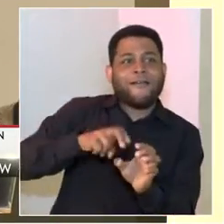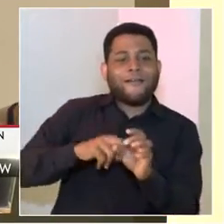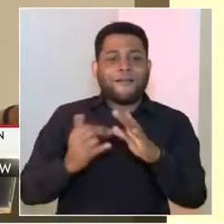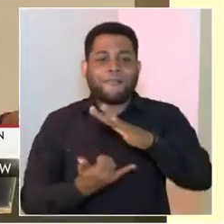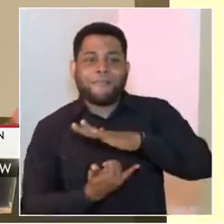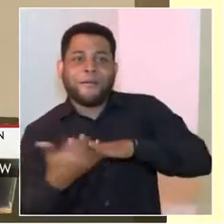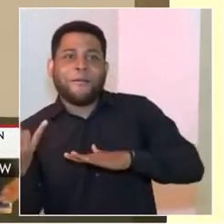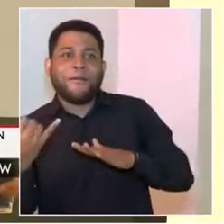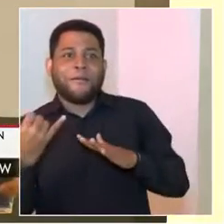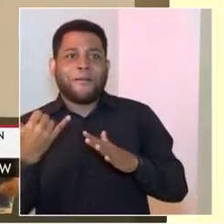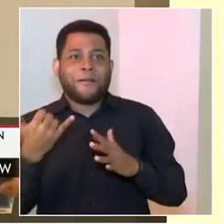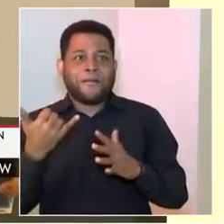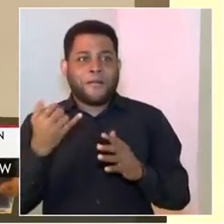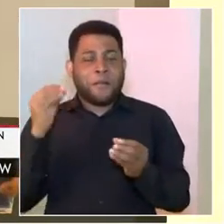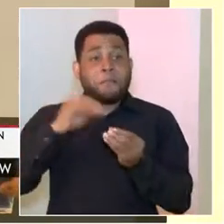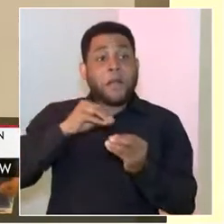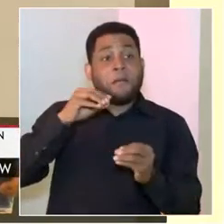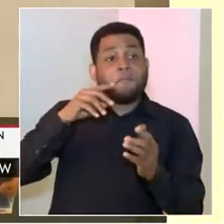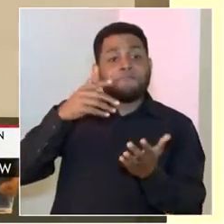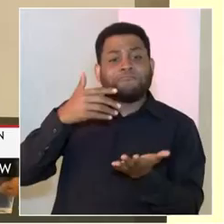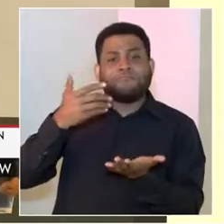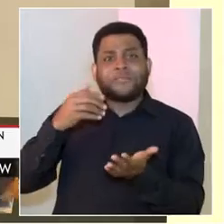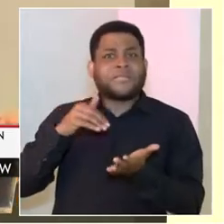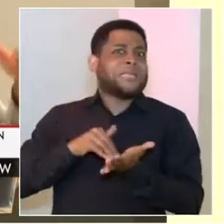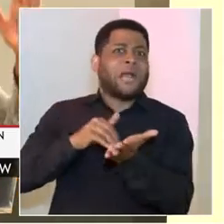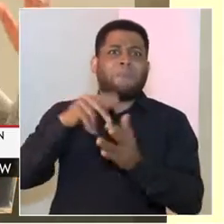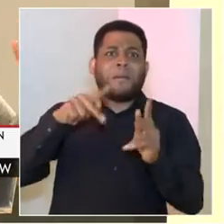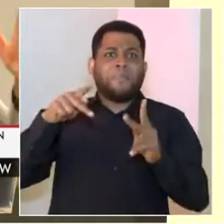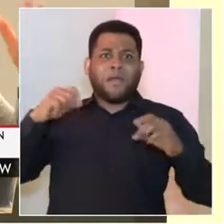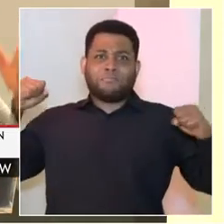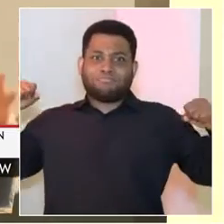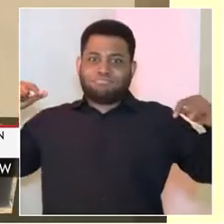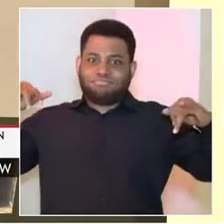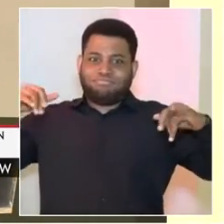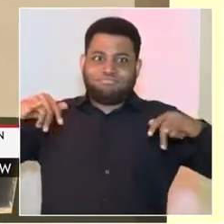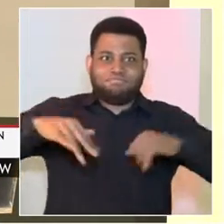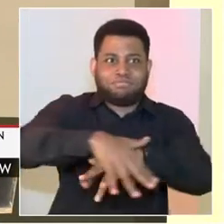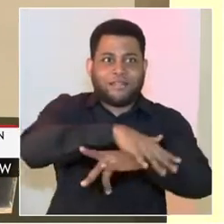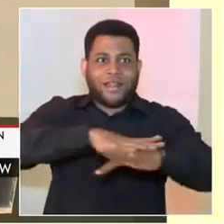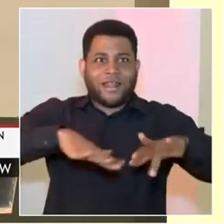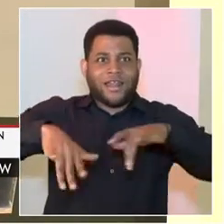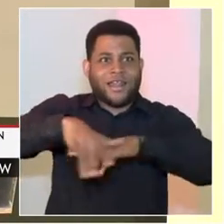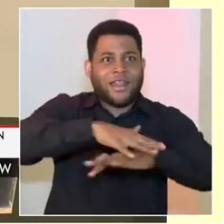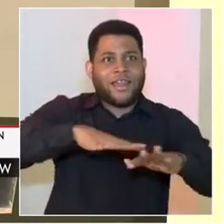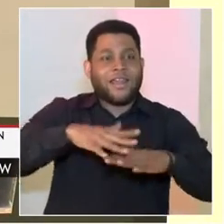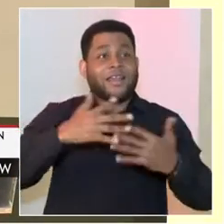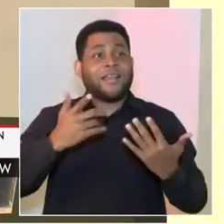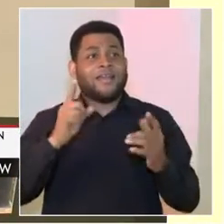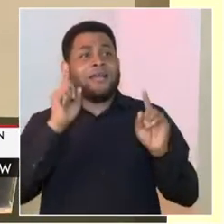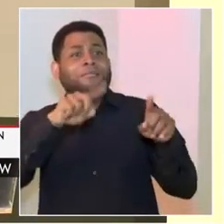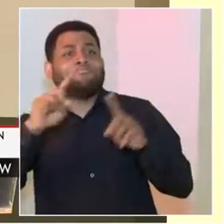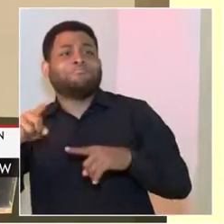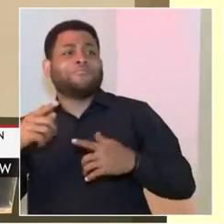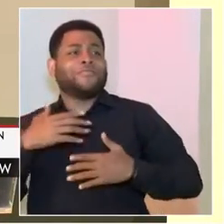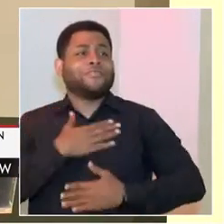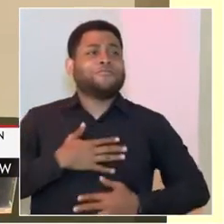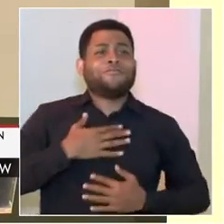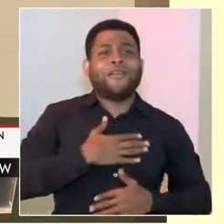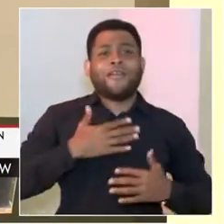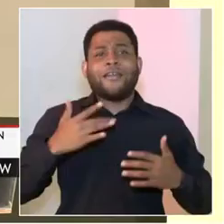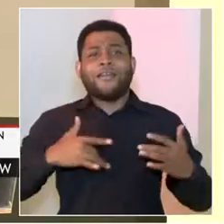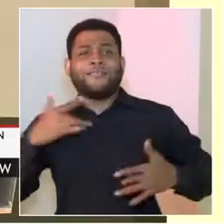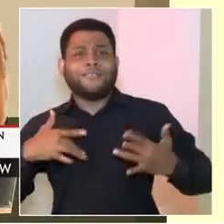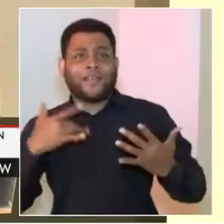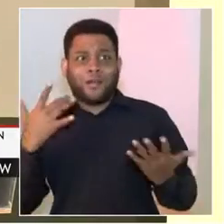people go to our arena, and I'm very, very pleased. Aren't we pleased that we're going to have the Capitals